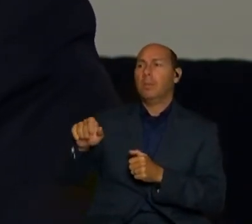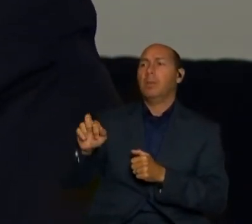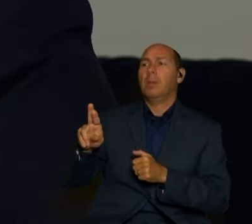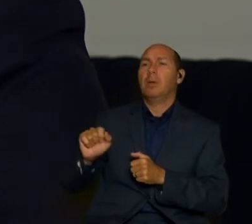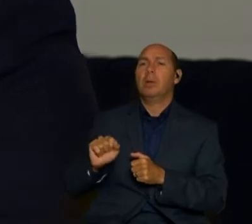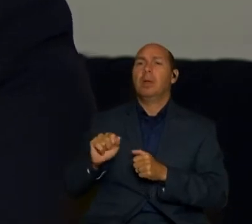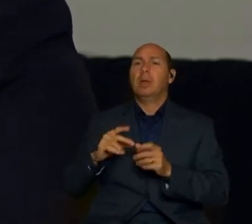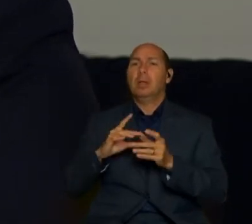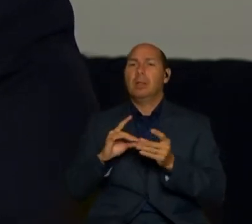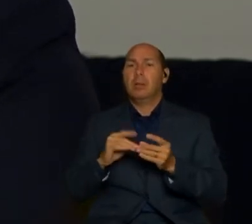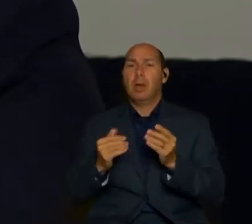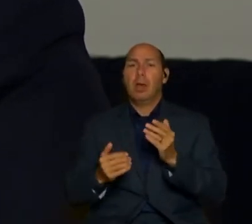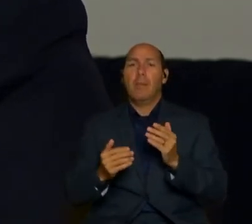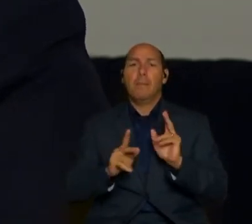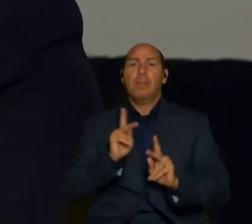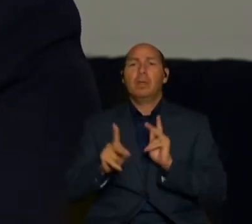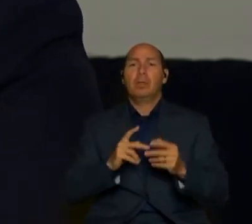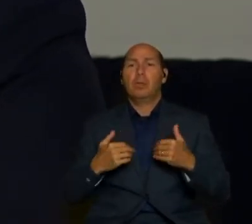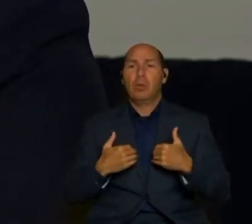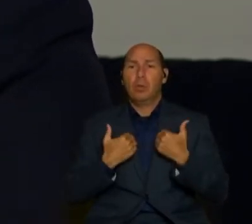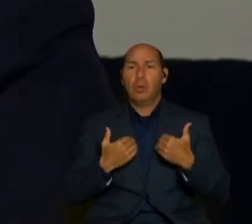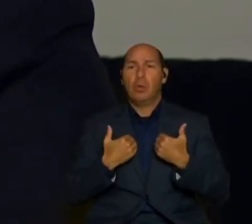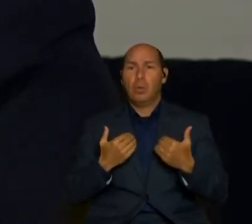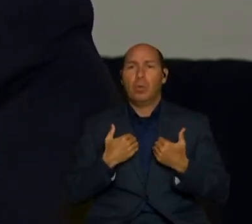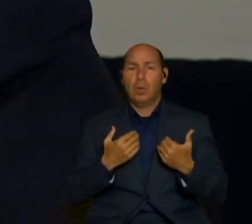earn particularly the trust of the new